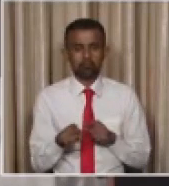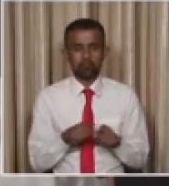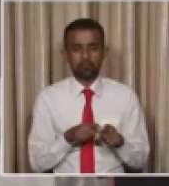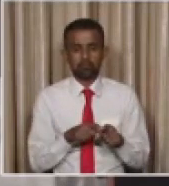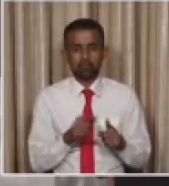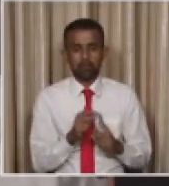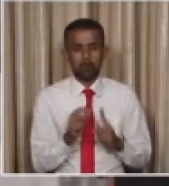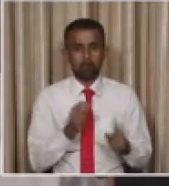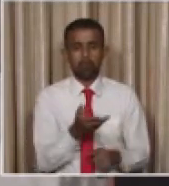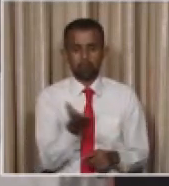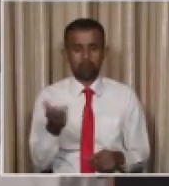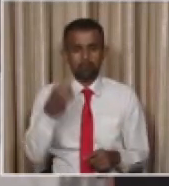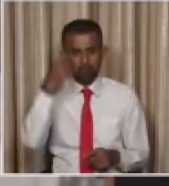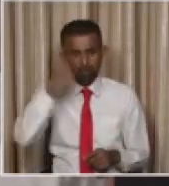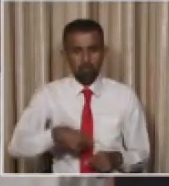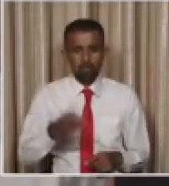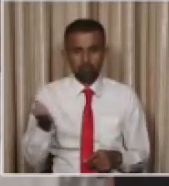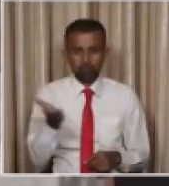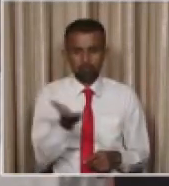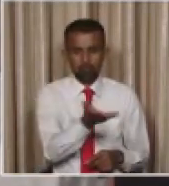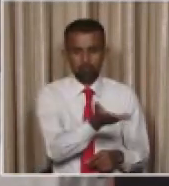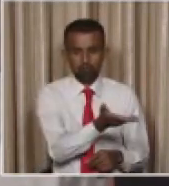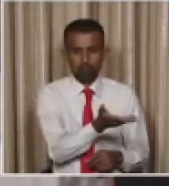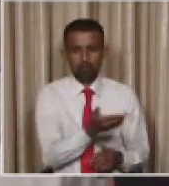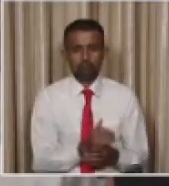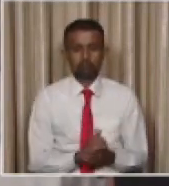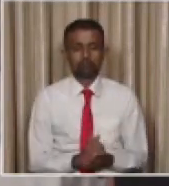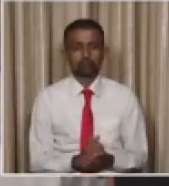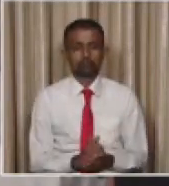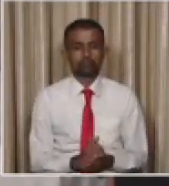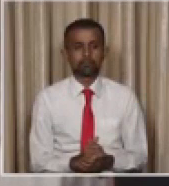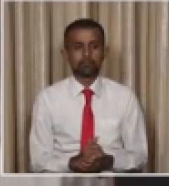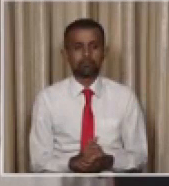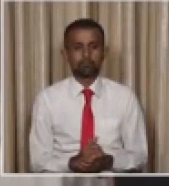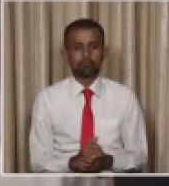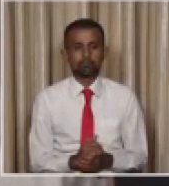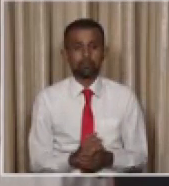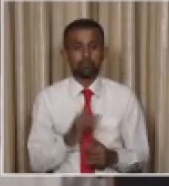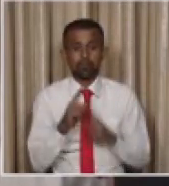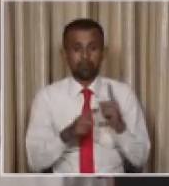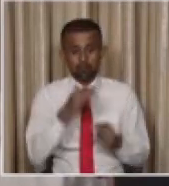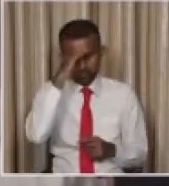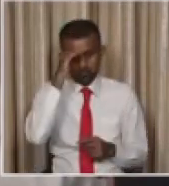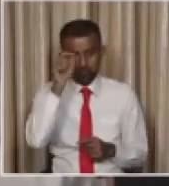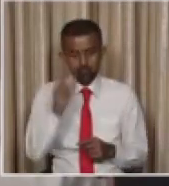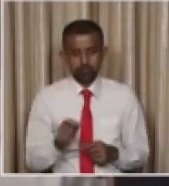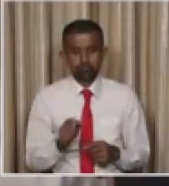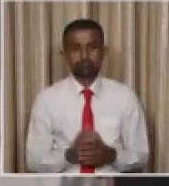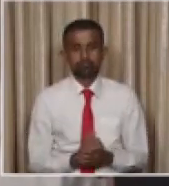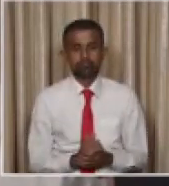comes under, certainly this comes from the Parliament. In a sense, unlike the other courts, the Supreme Court is transgender.